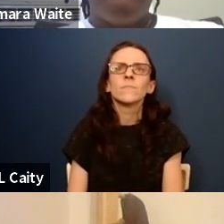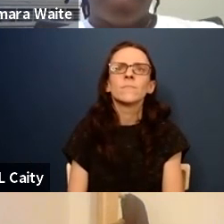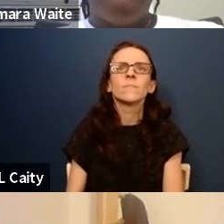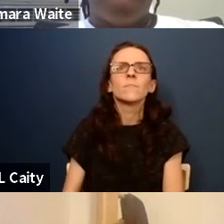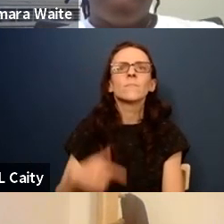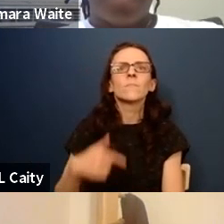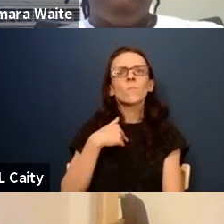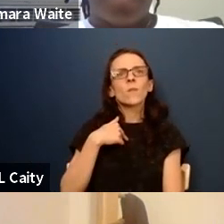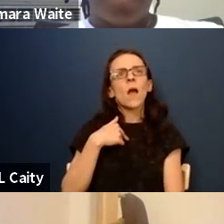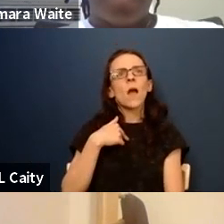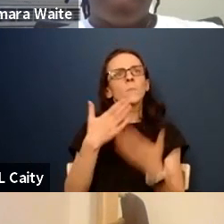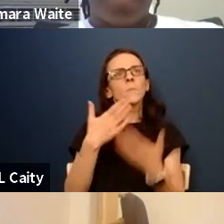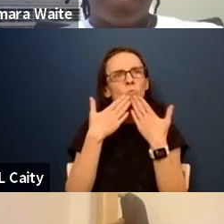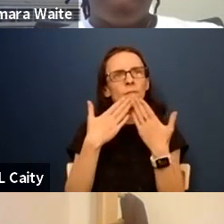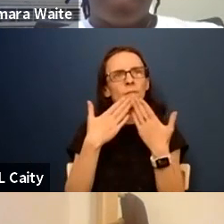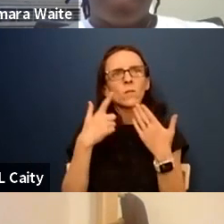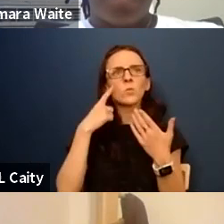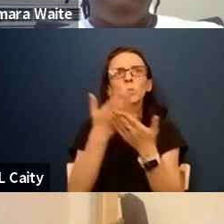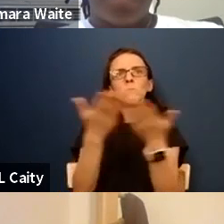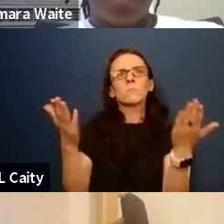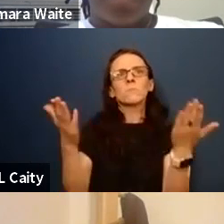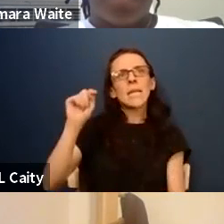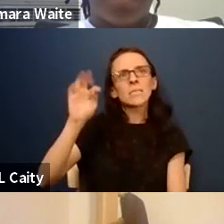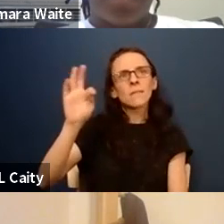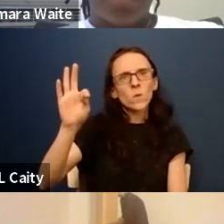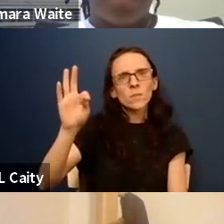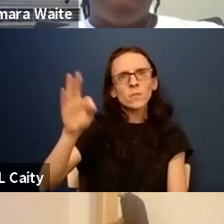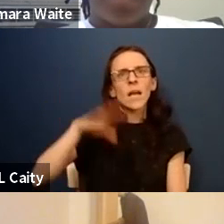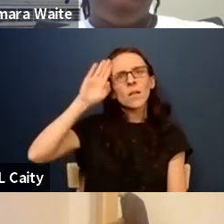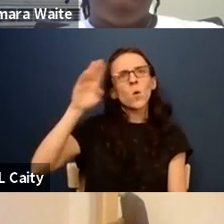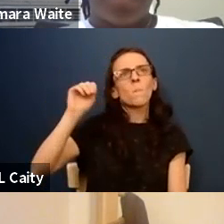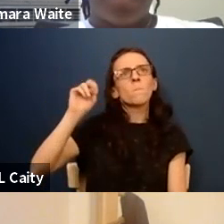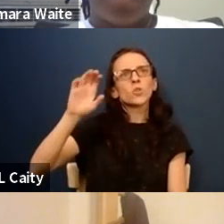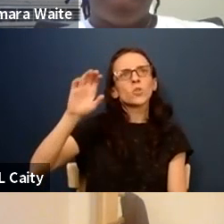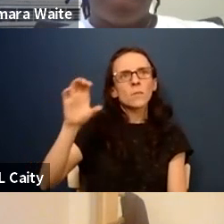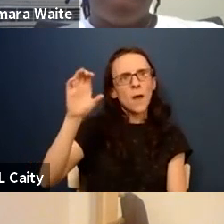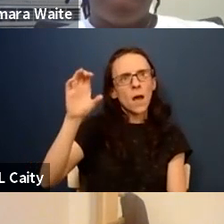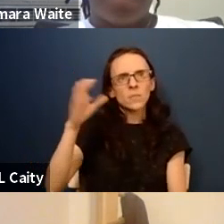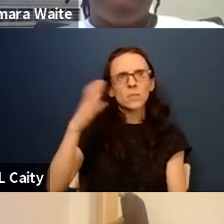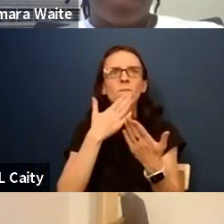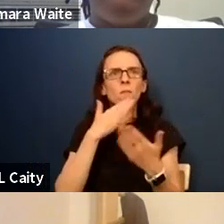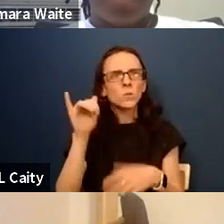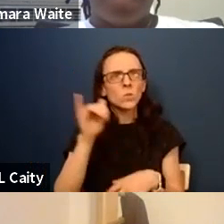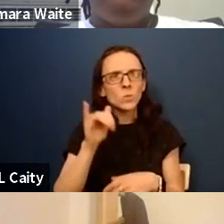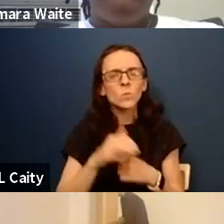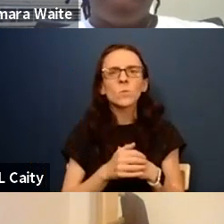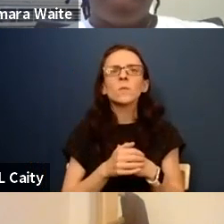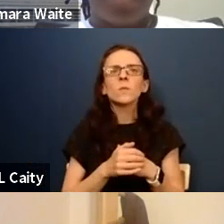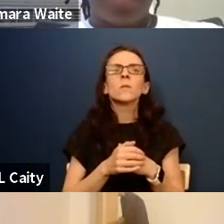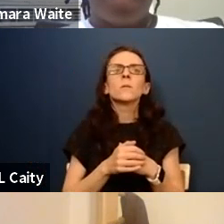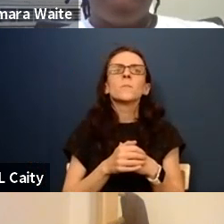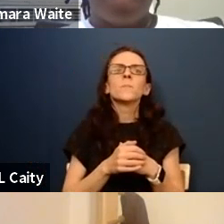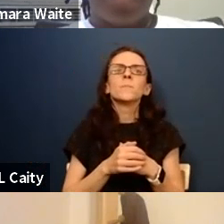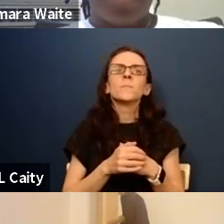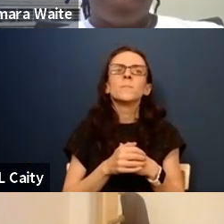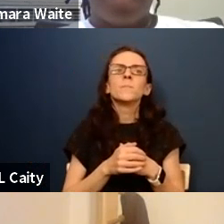grateful to the task force, and I know Mr. Contopasis is as well, that we were able to